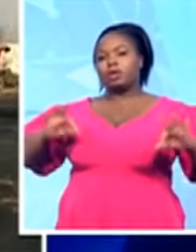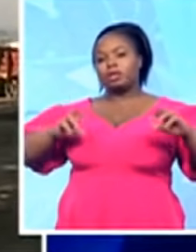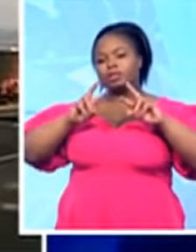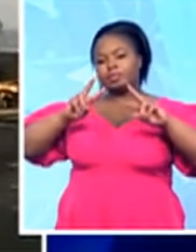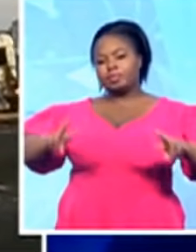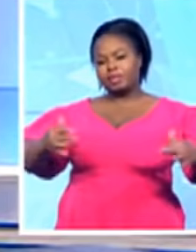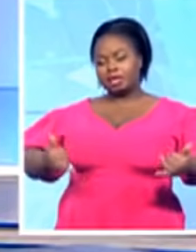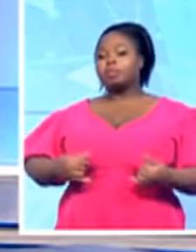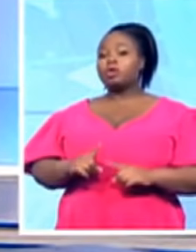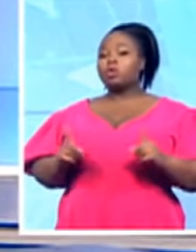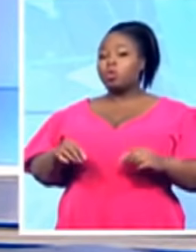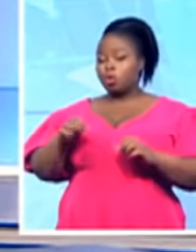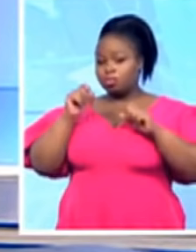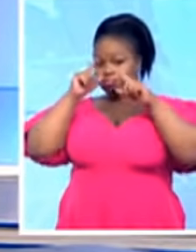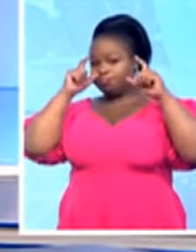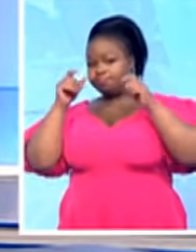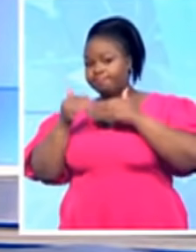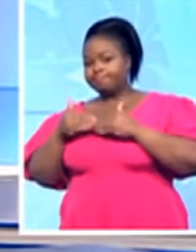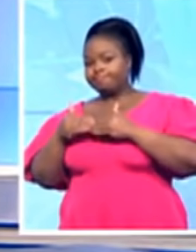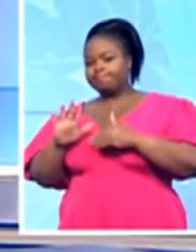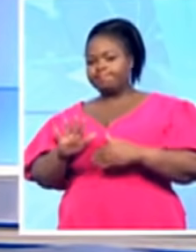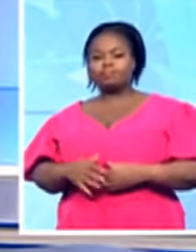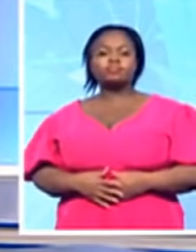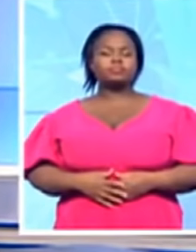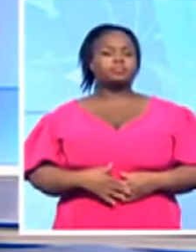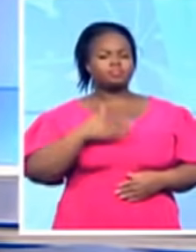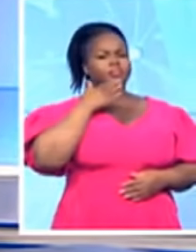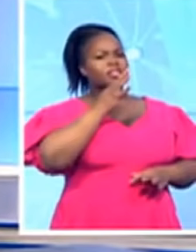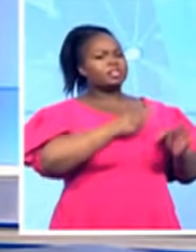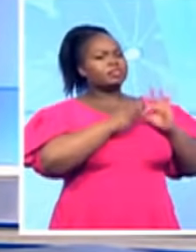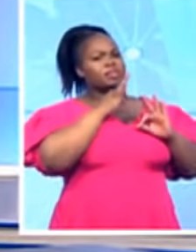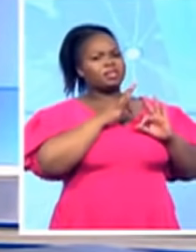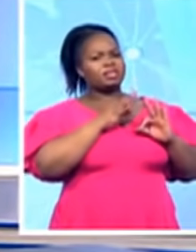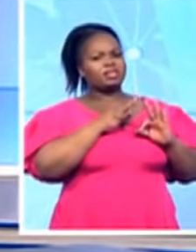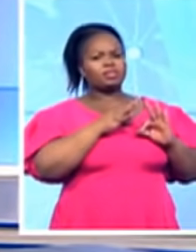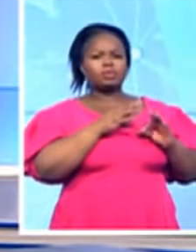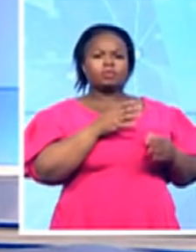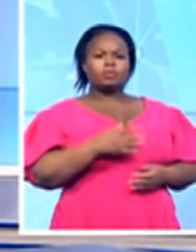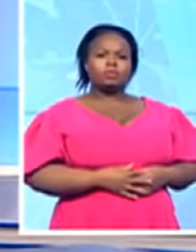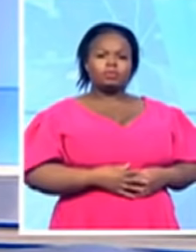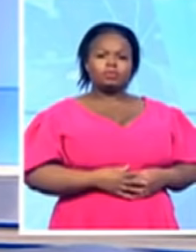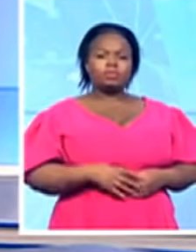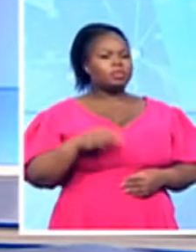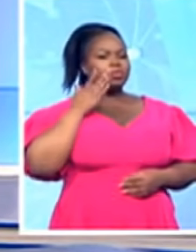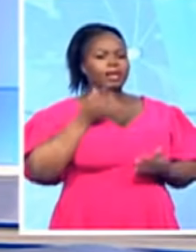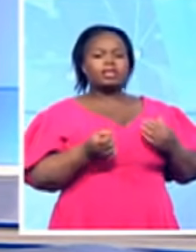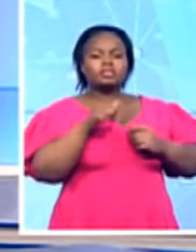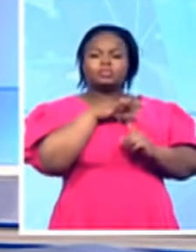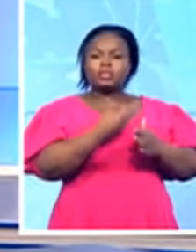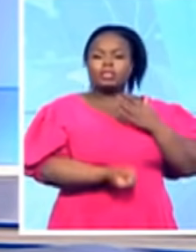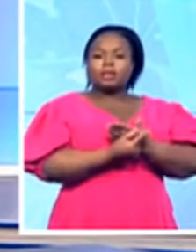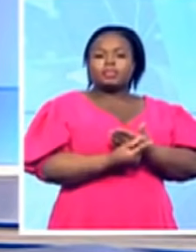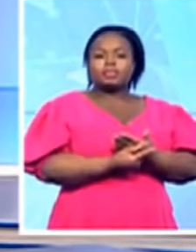All right. Talk to us about what kicks in if a situation like this happens. Talk to us about